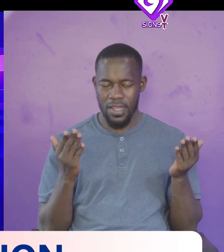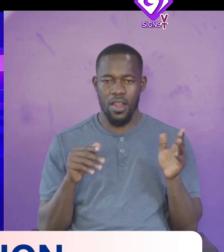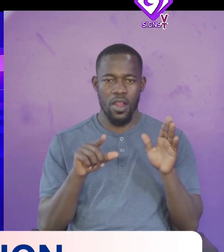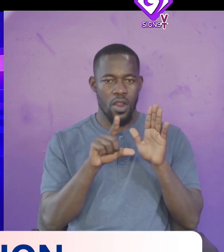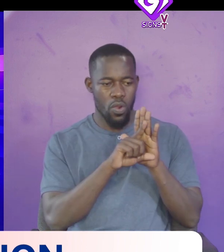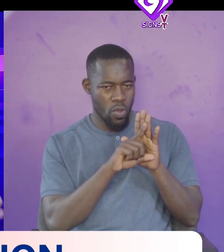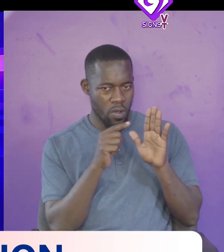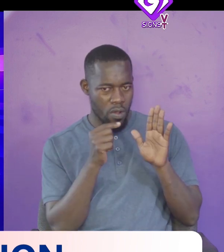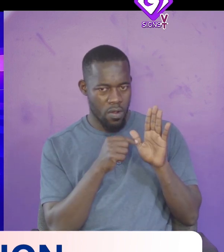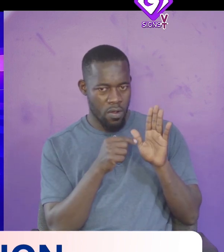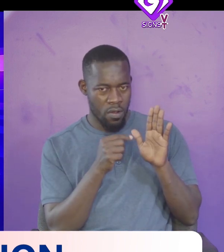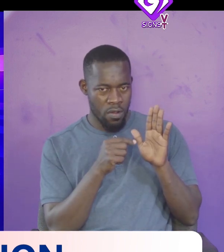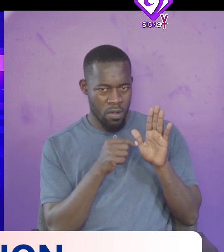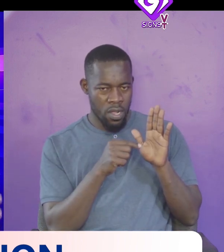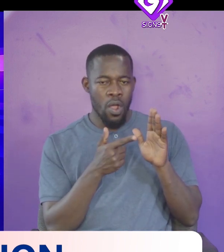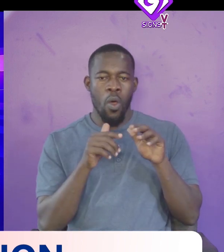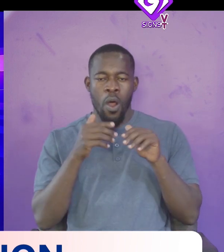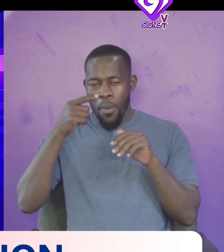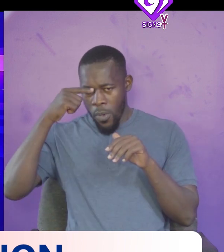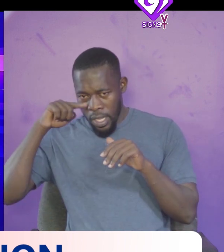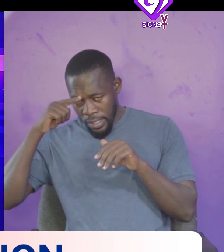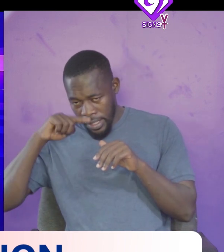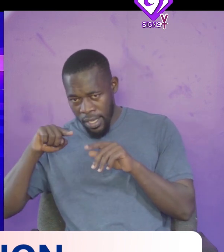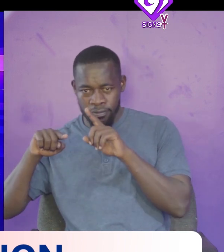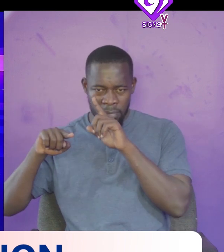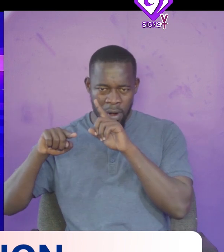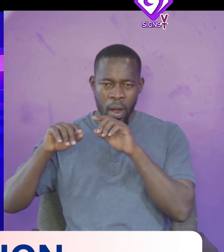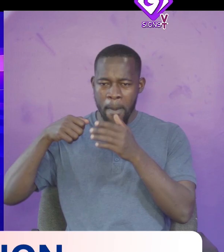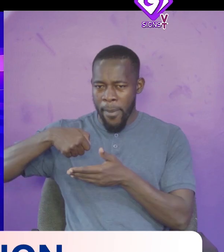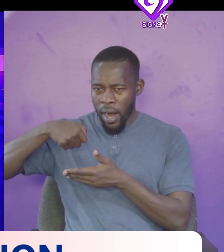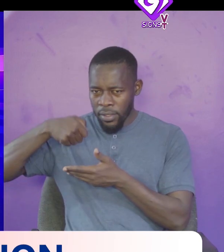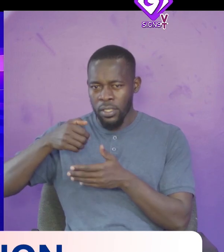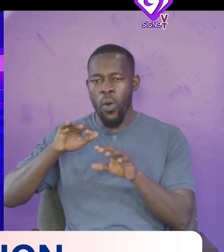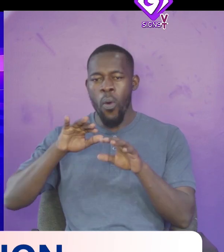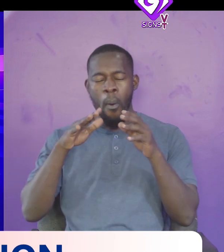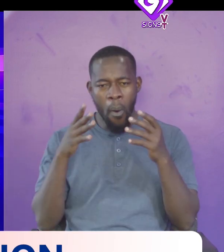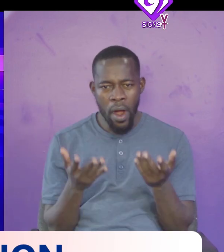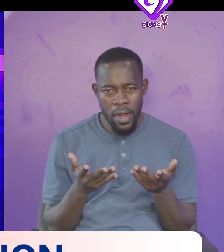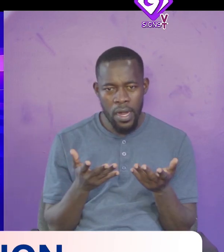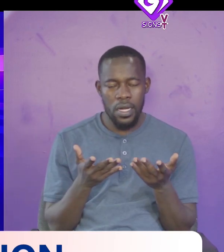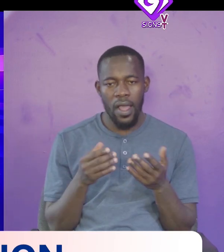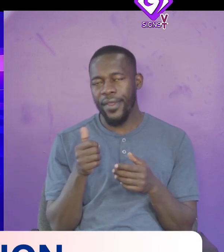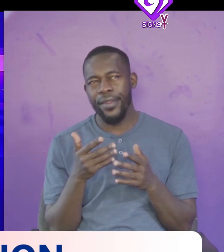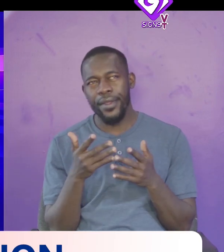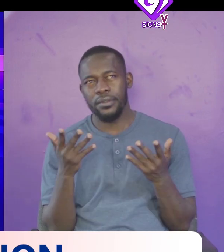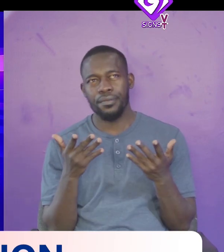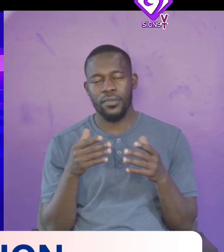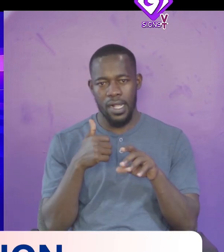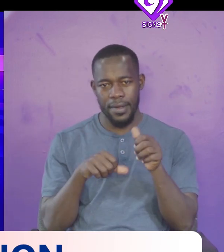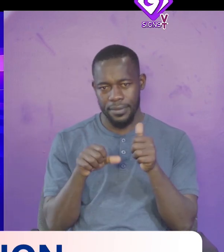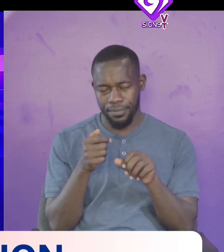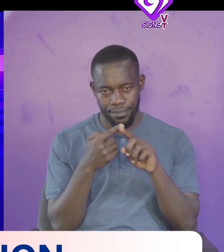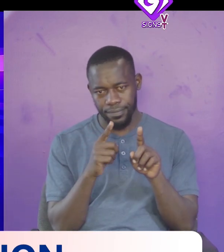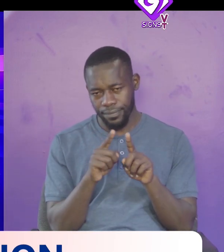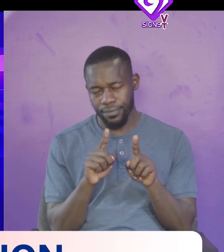from the houses, be it the policies, be it the budgets, or be it the, what do you call this other one, the activities. It